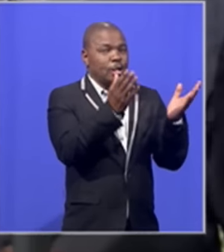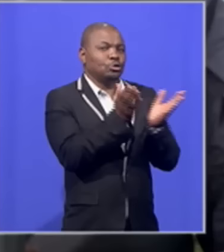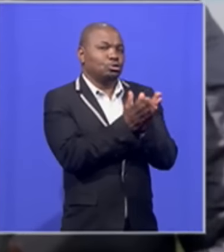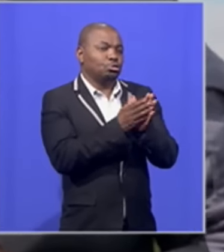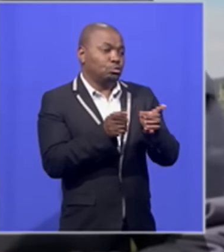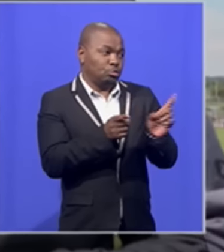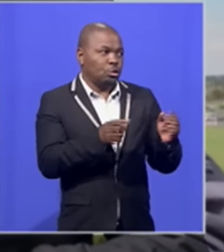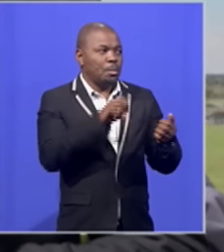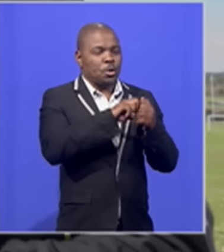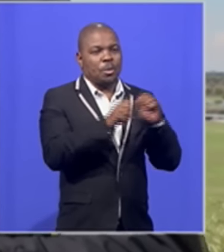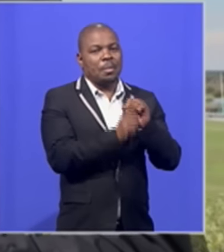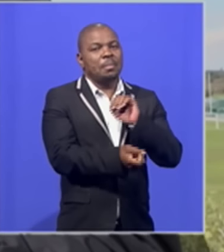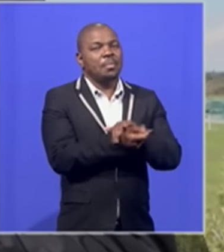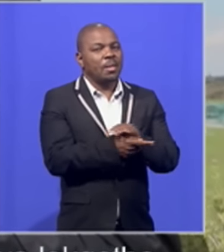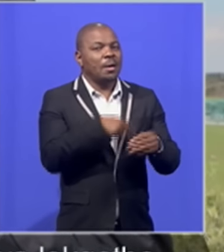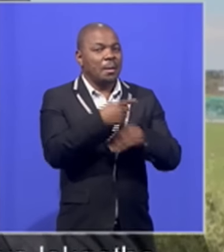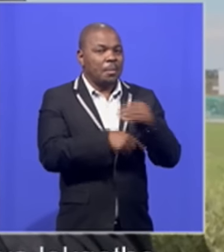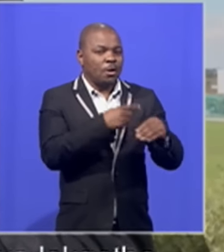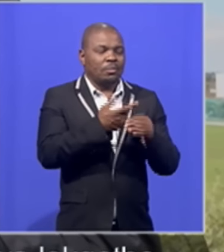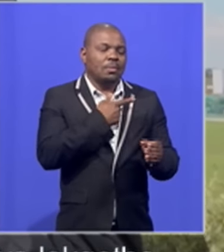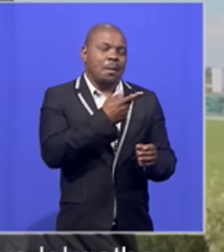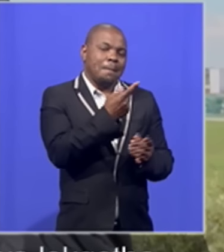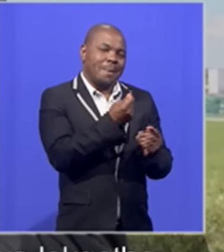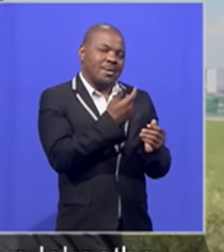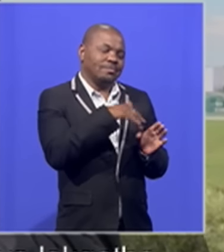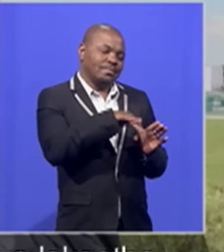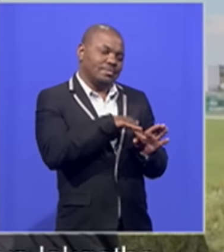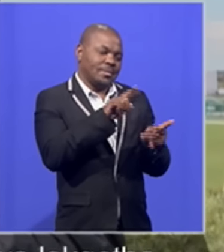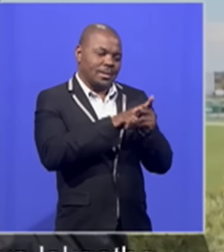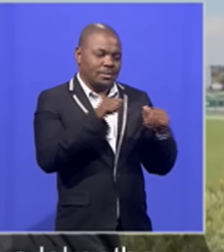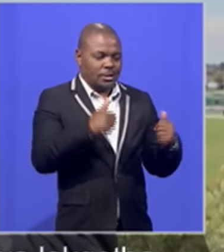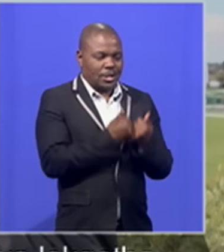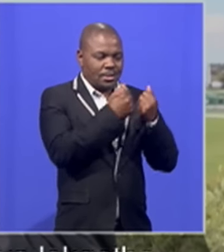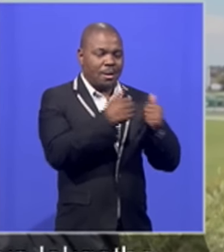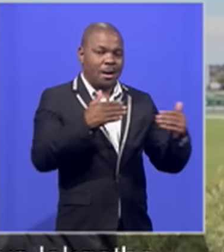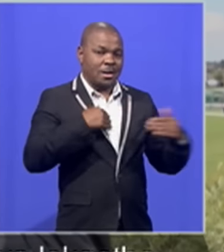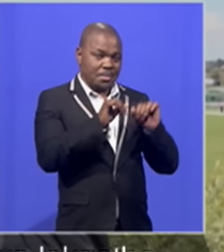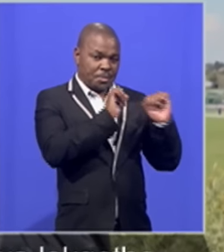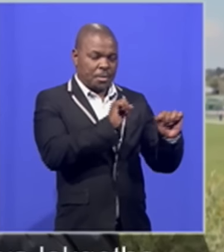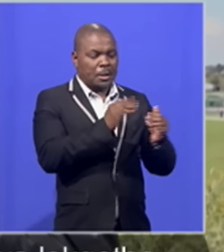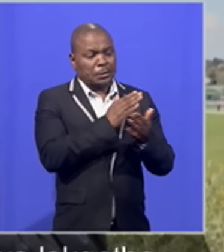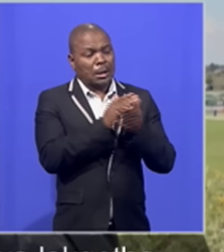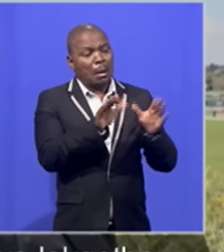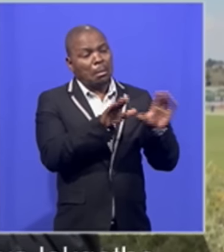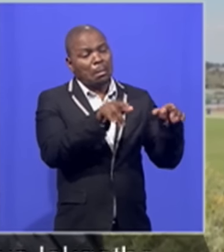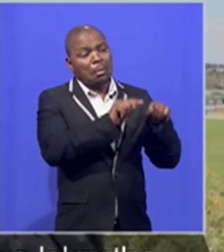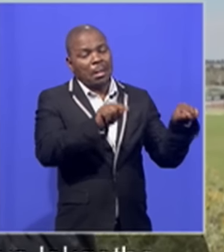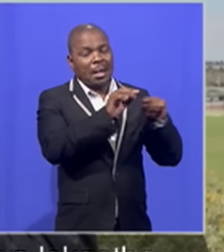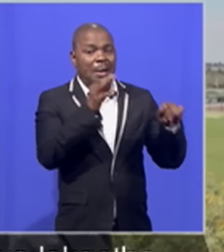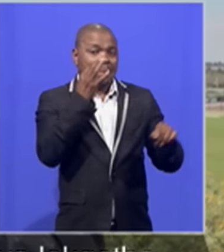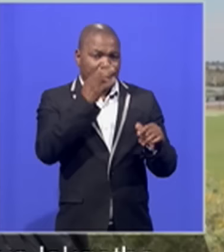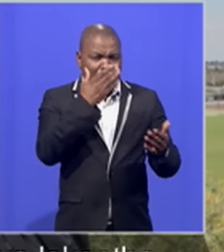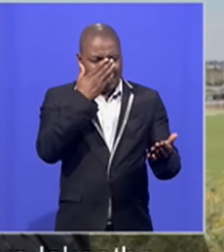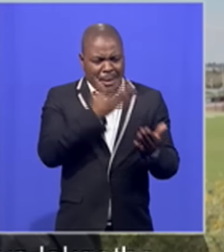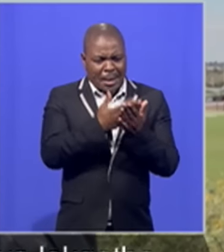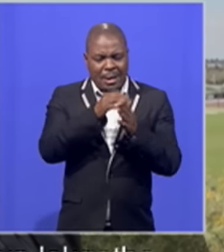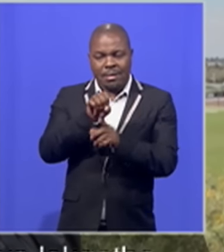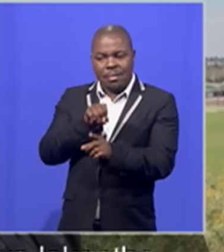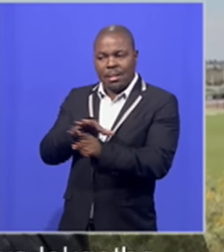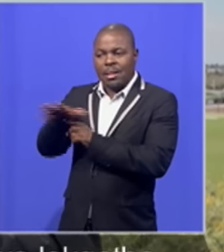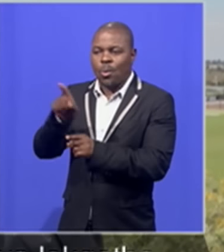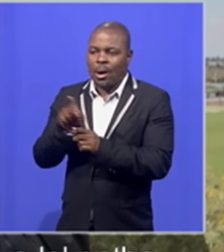ne le mathata a masisi a letseno le dikgwetlho mo tsamaisong. Ba na le seabe bangwe ba re gape seno se ka nna sa baka gore dituelelo